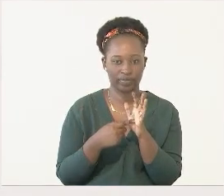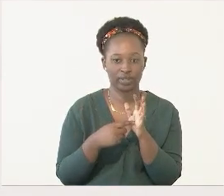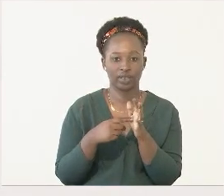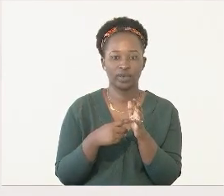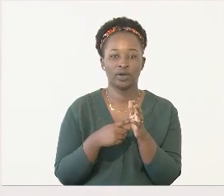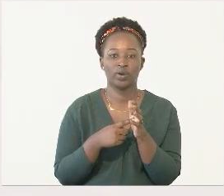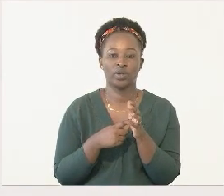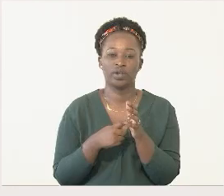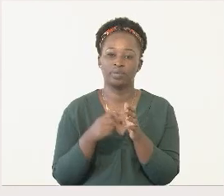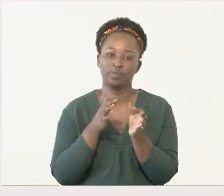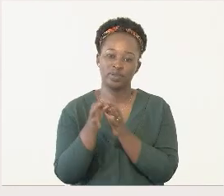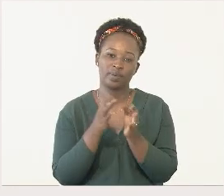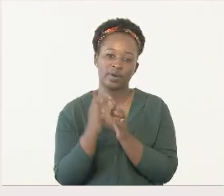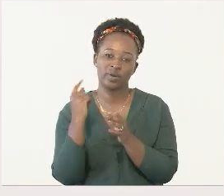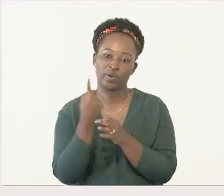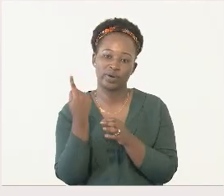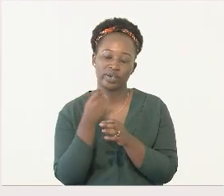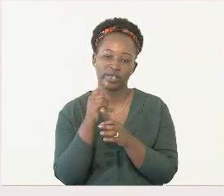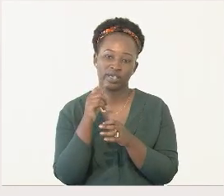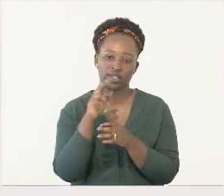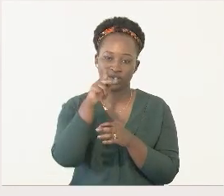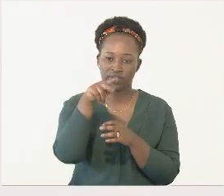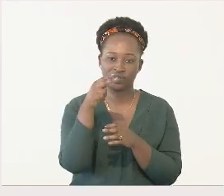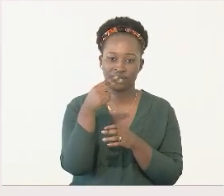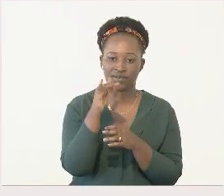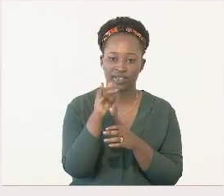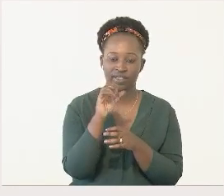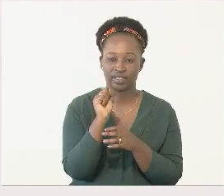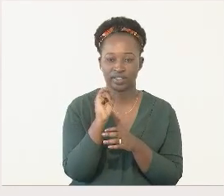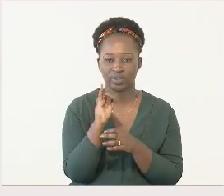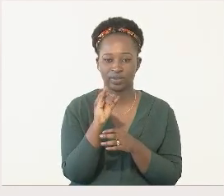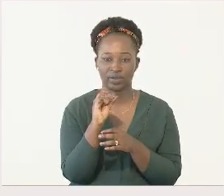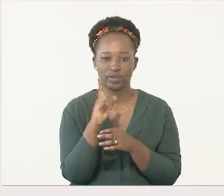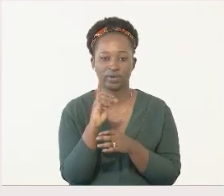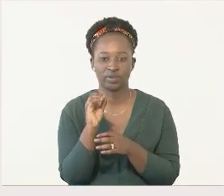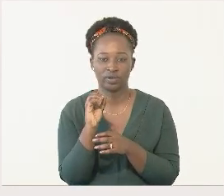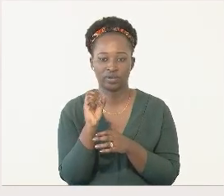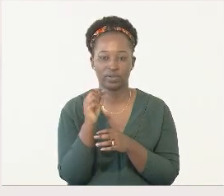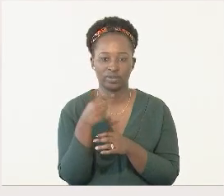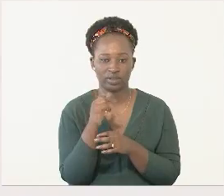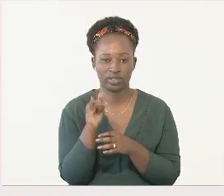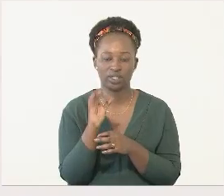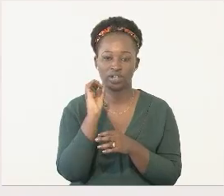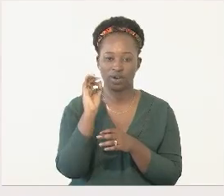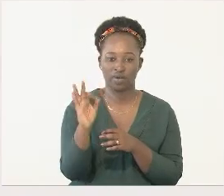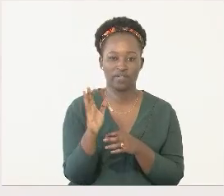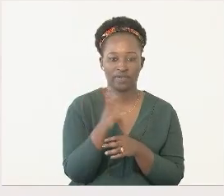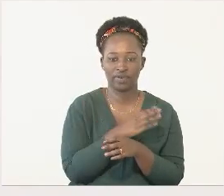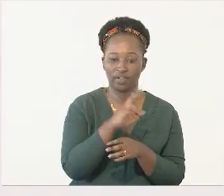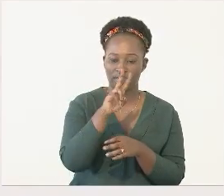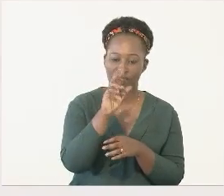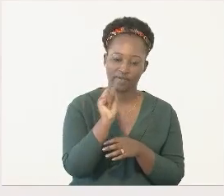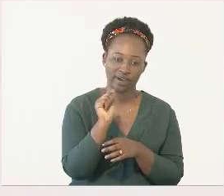only physiology of the vesicular circulatory